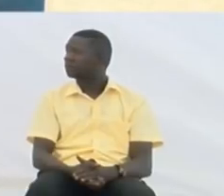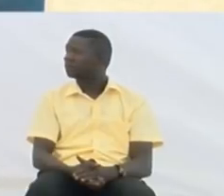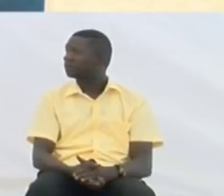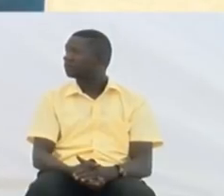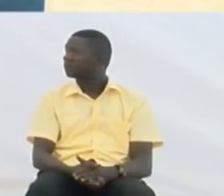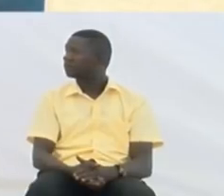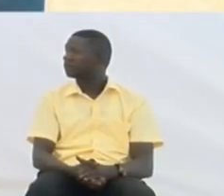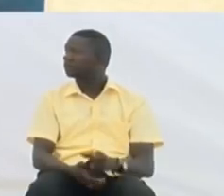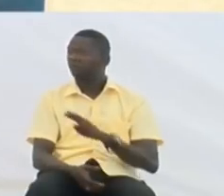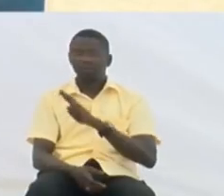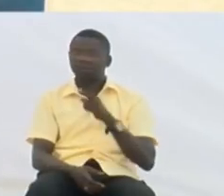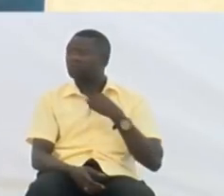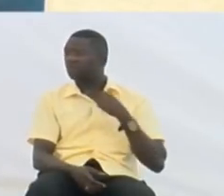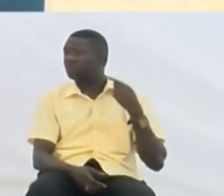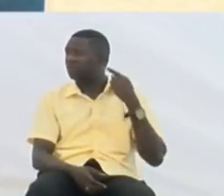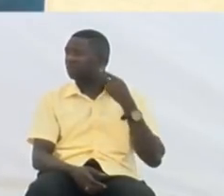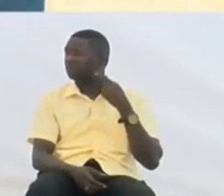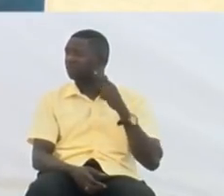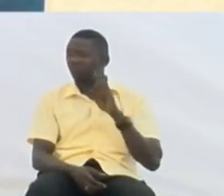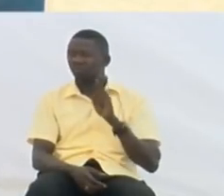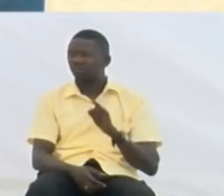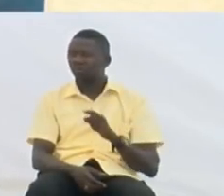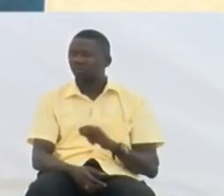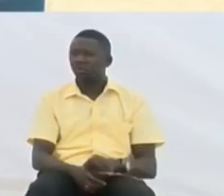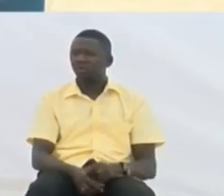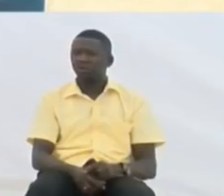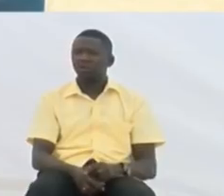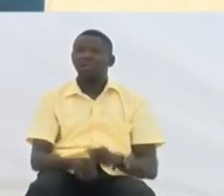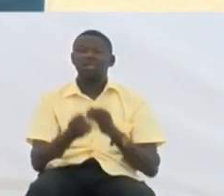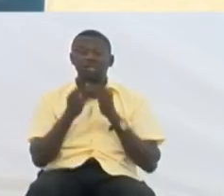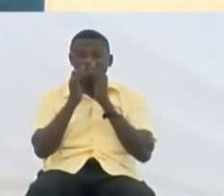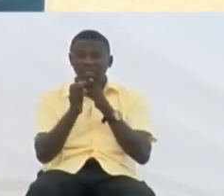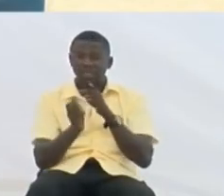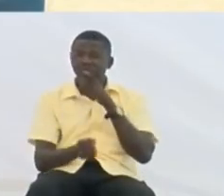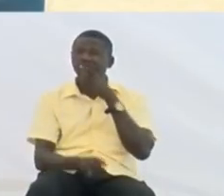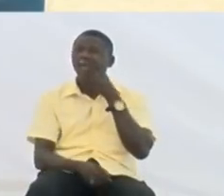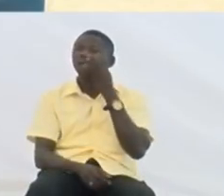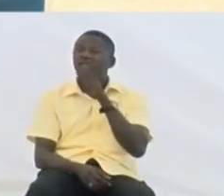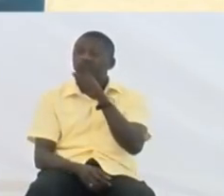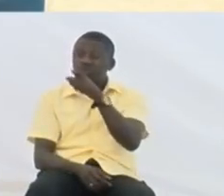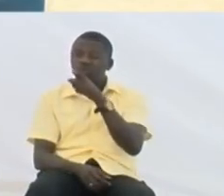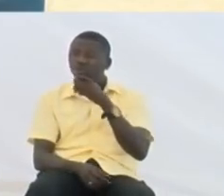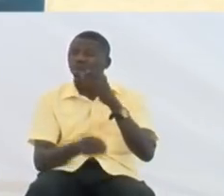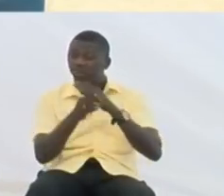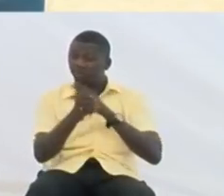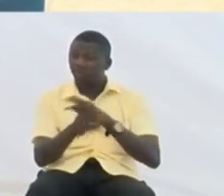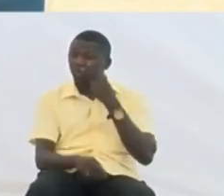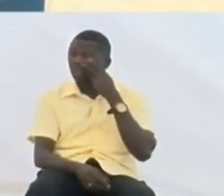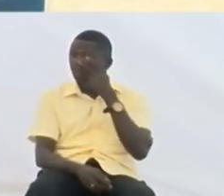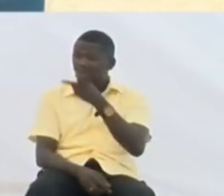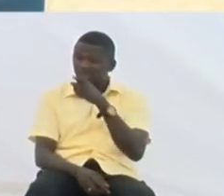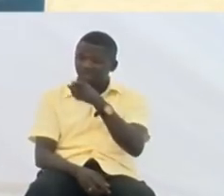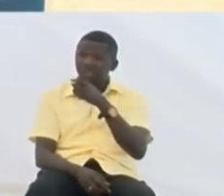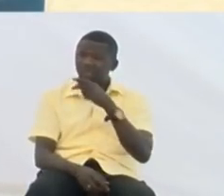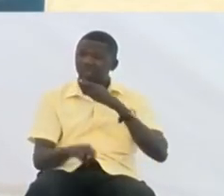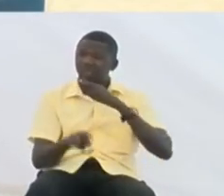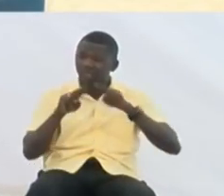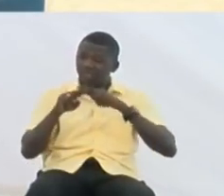Manje moiba. Ako foy nene ñi molu jele num janni bina la jang e ka fo molu meni ko green